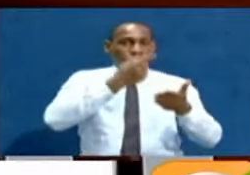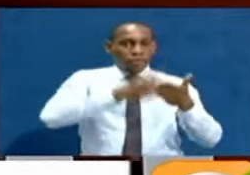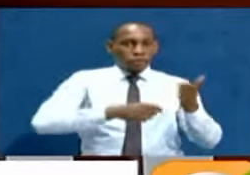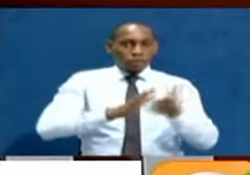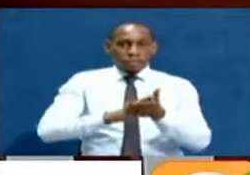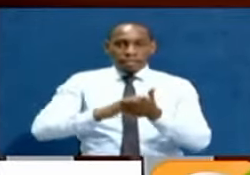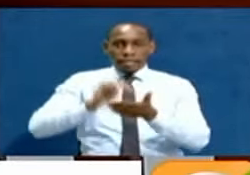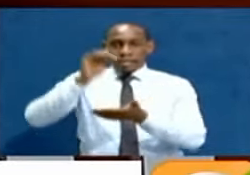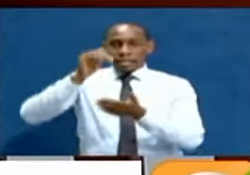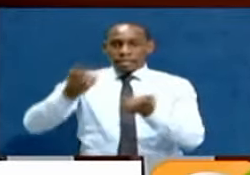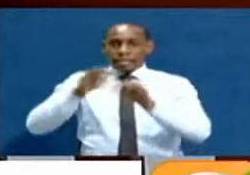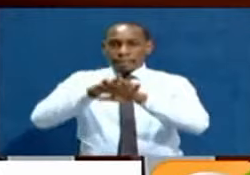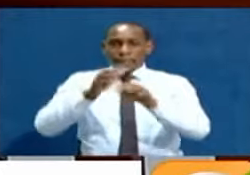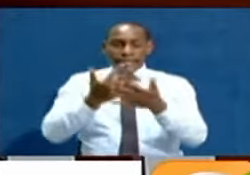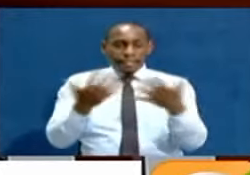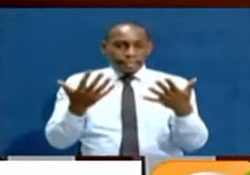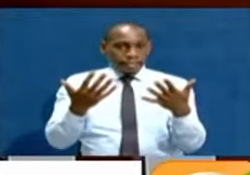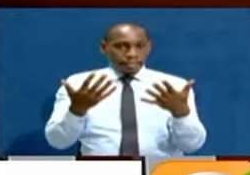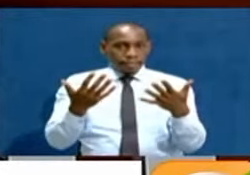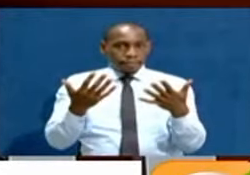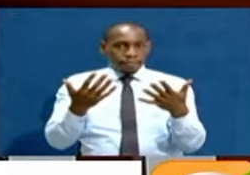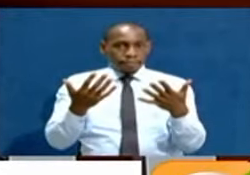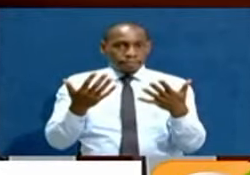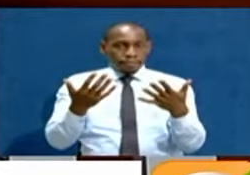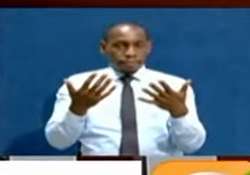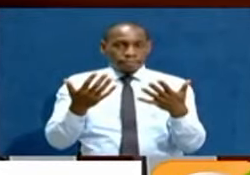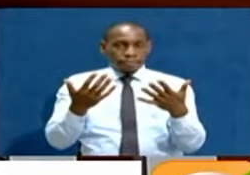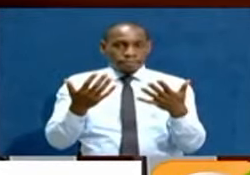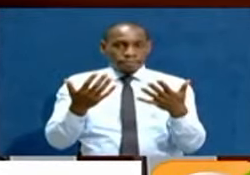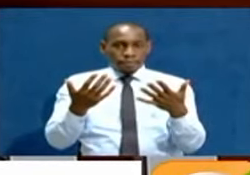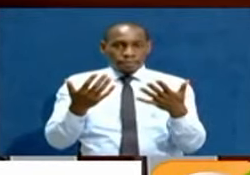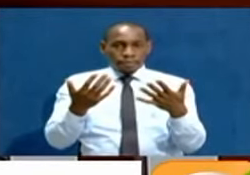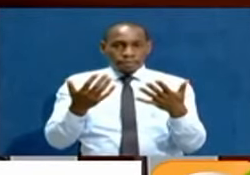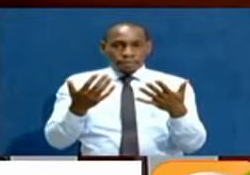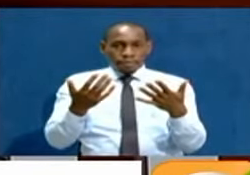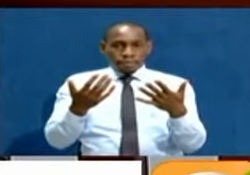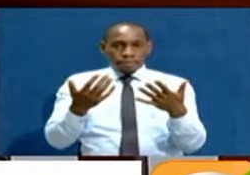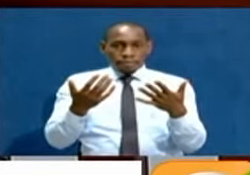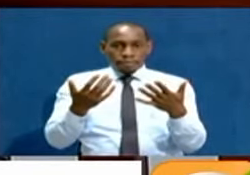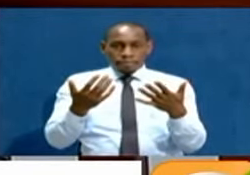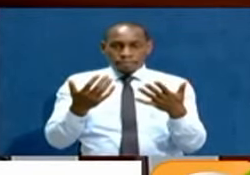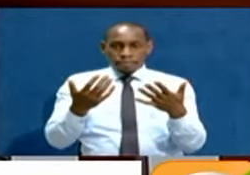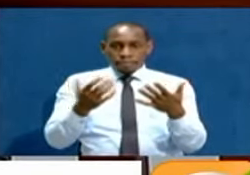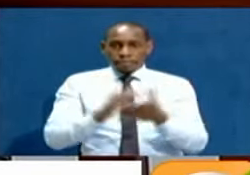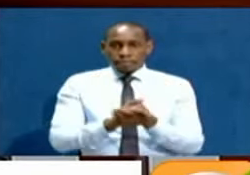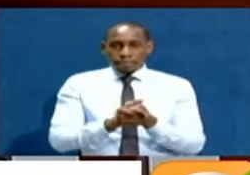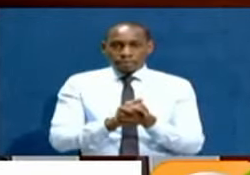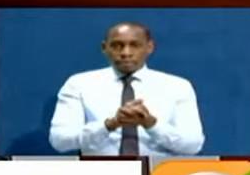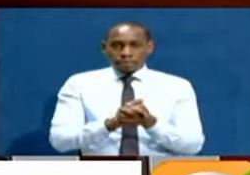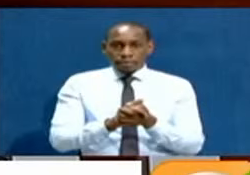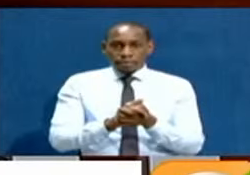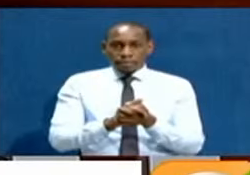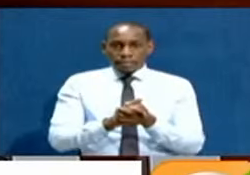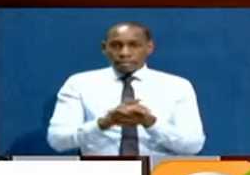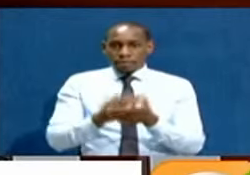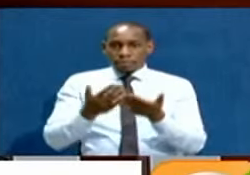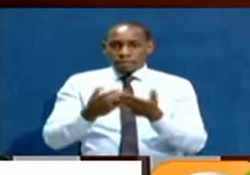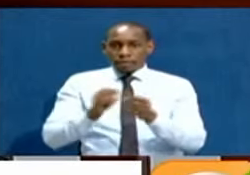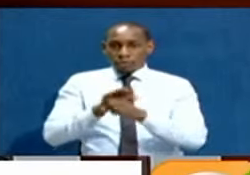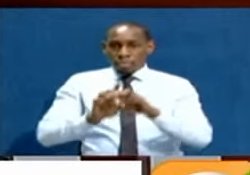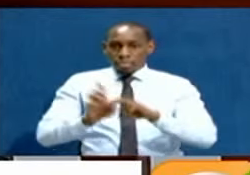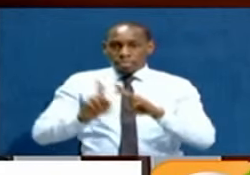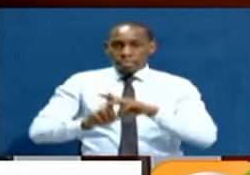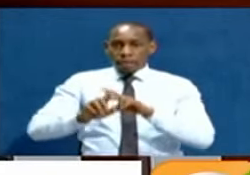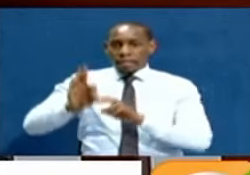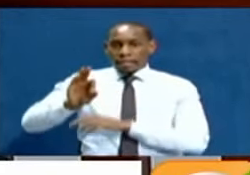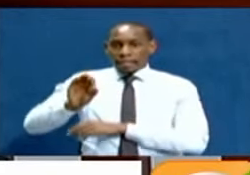and streamlining things, and introducing new products, particularly cargo. So, but COVID added 30 billion to that loss. And, you know, what can